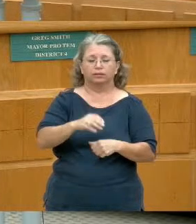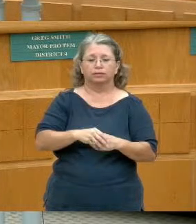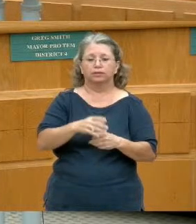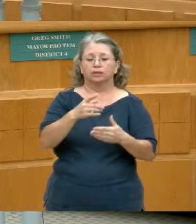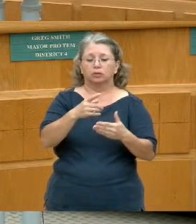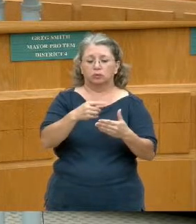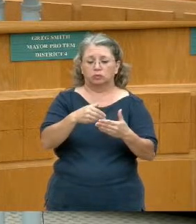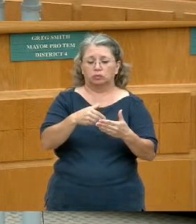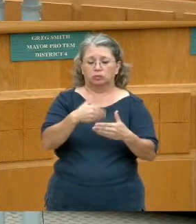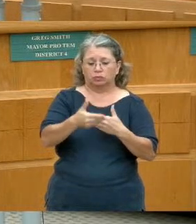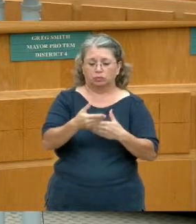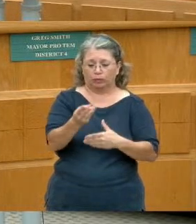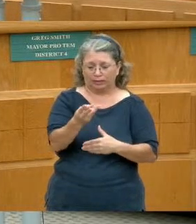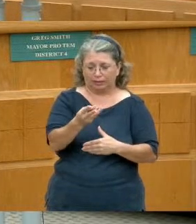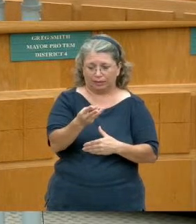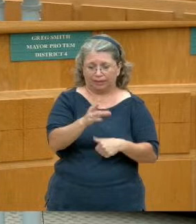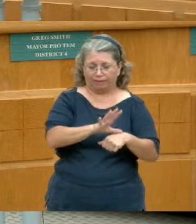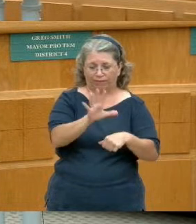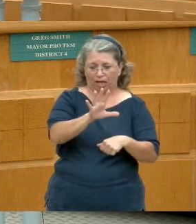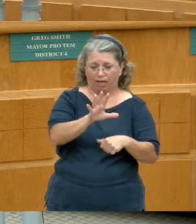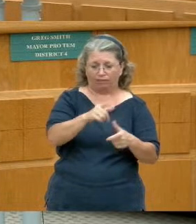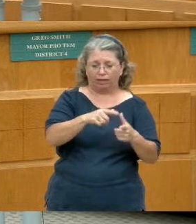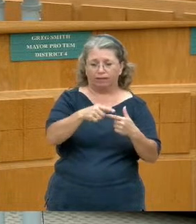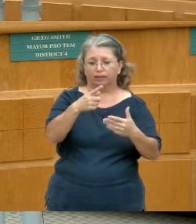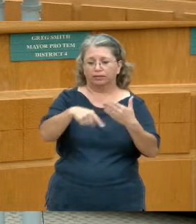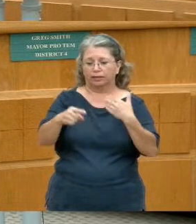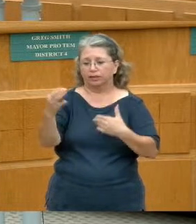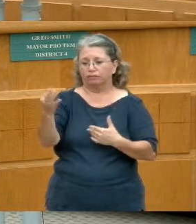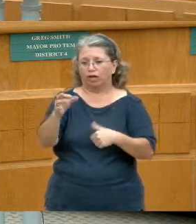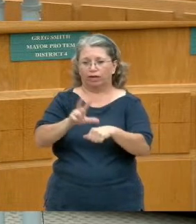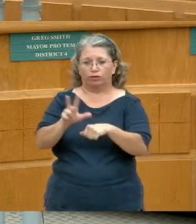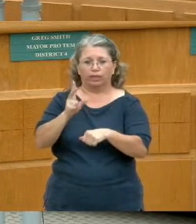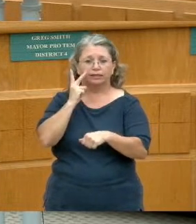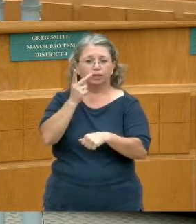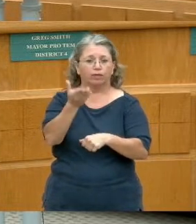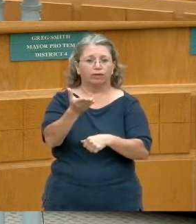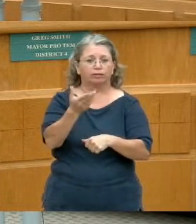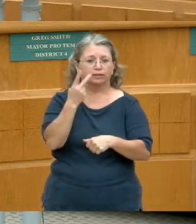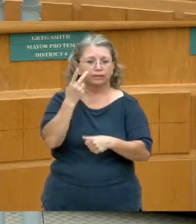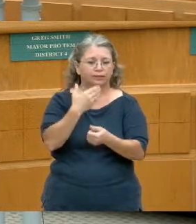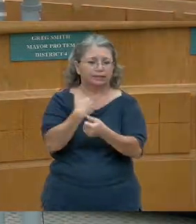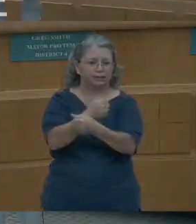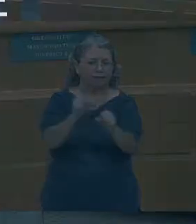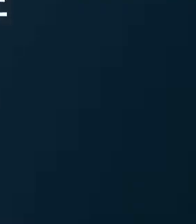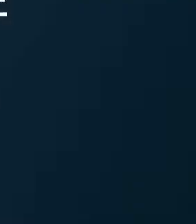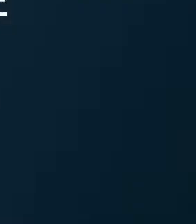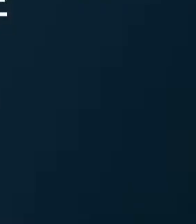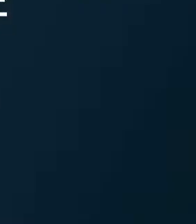Friday at 3 is another briefing from the university. We'll see you all then. Have a safe weekend.